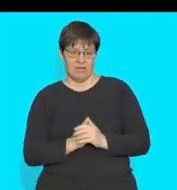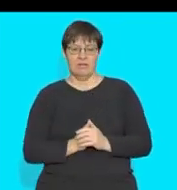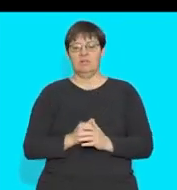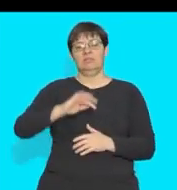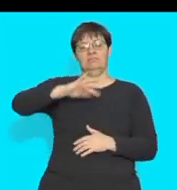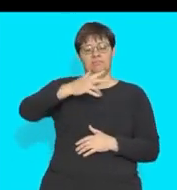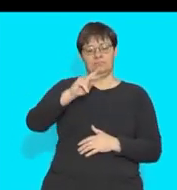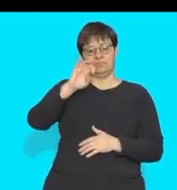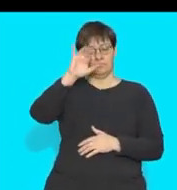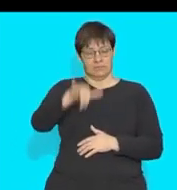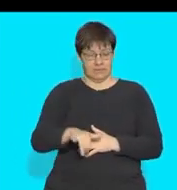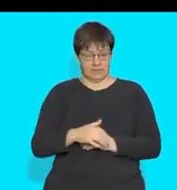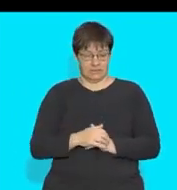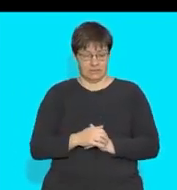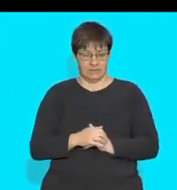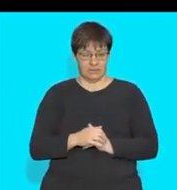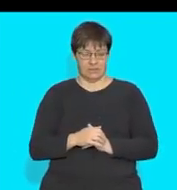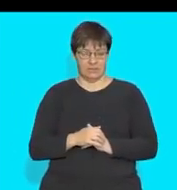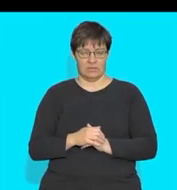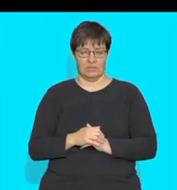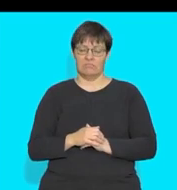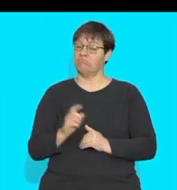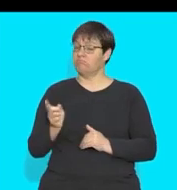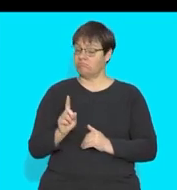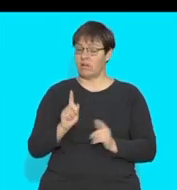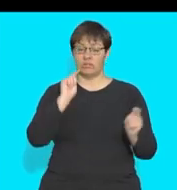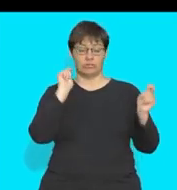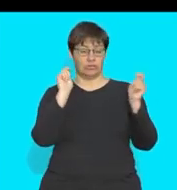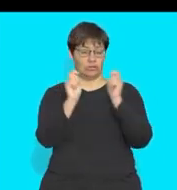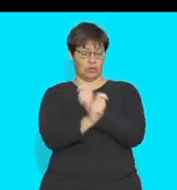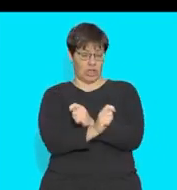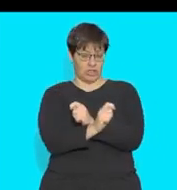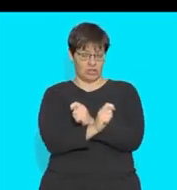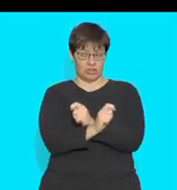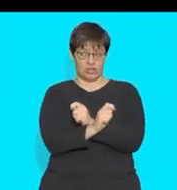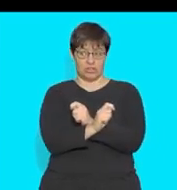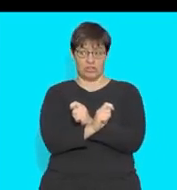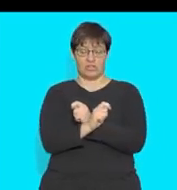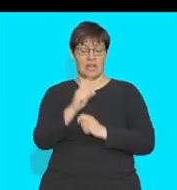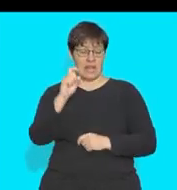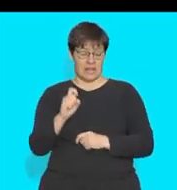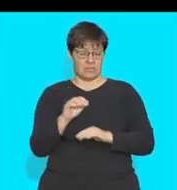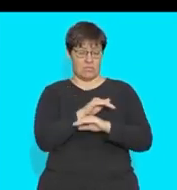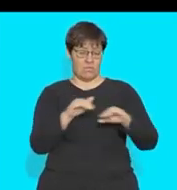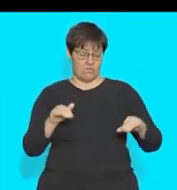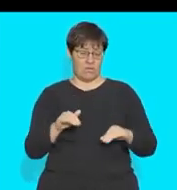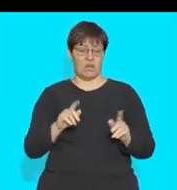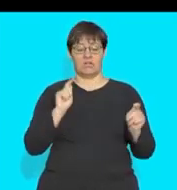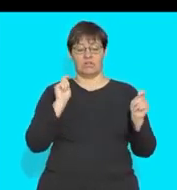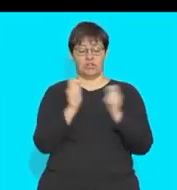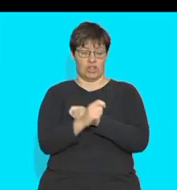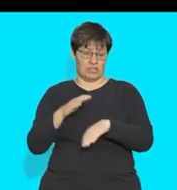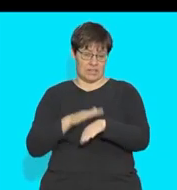average velocity is change in displacement over change